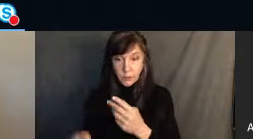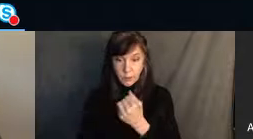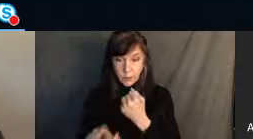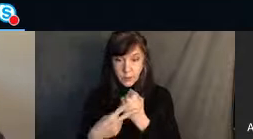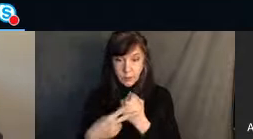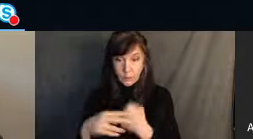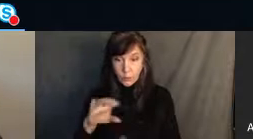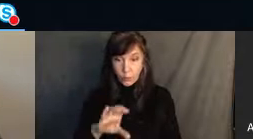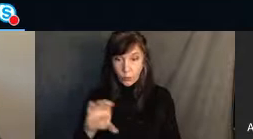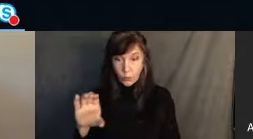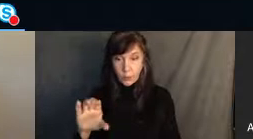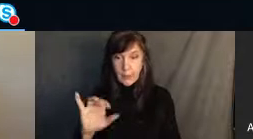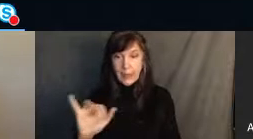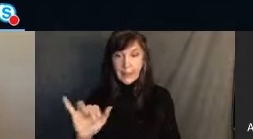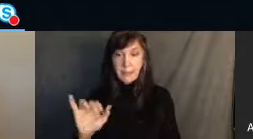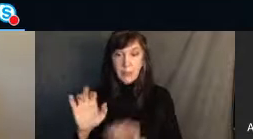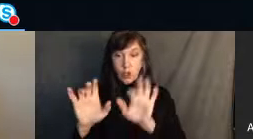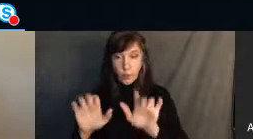as a transcript.